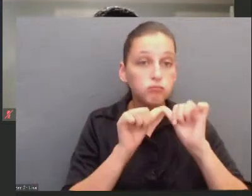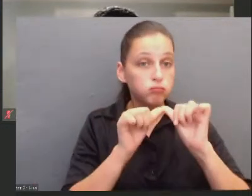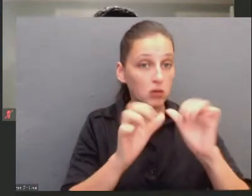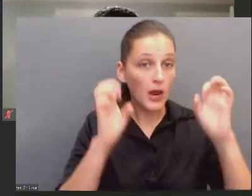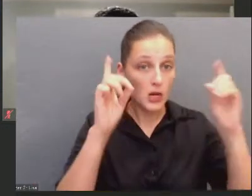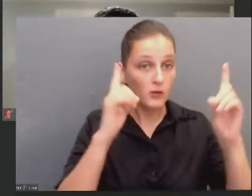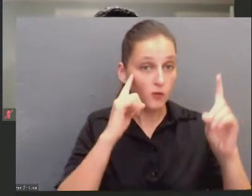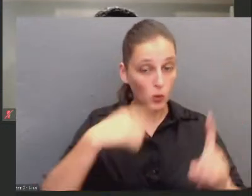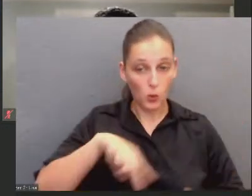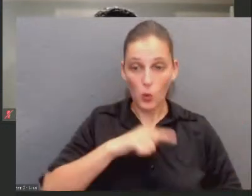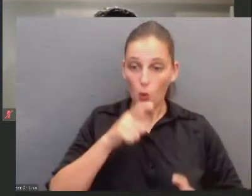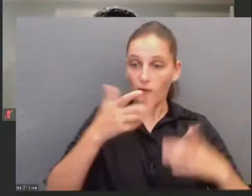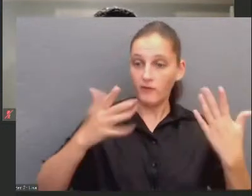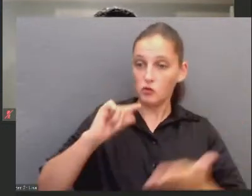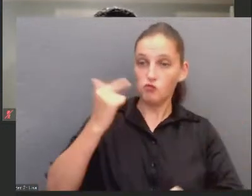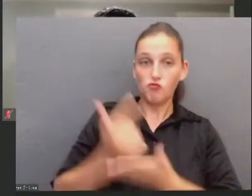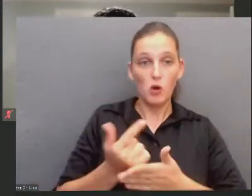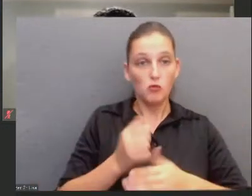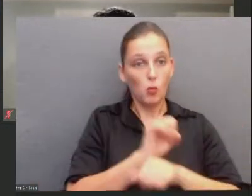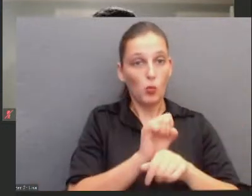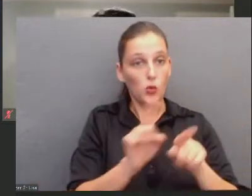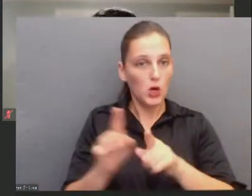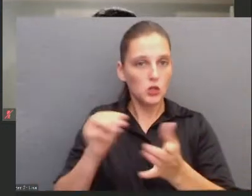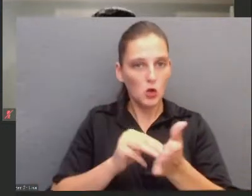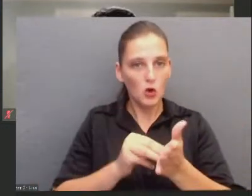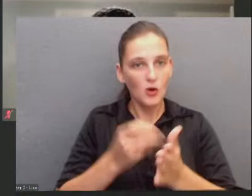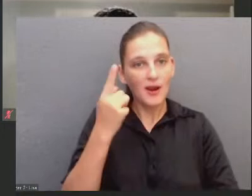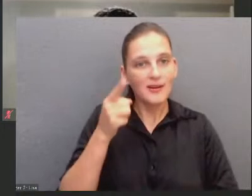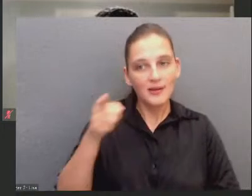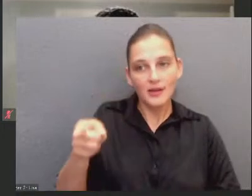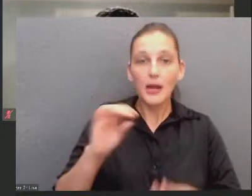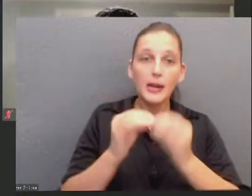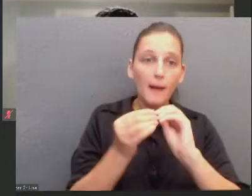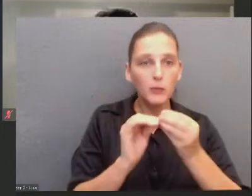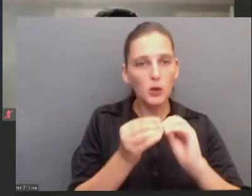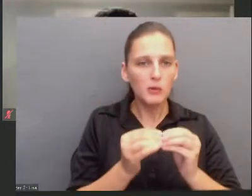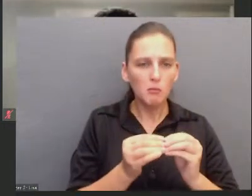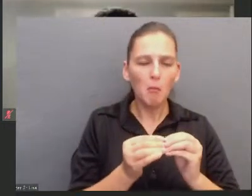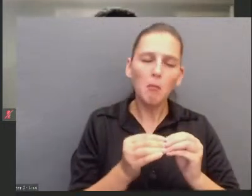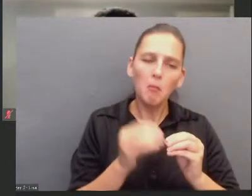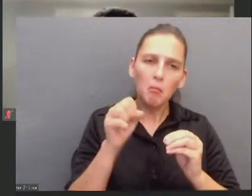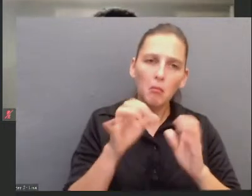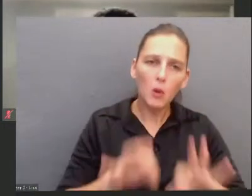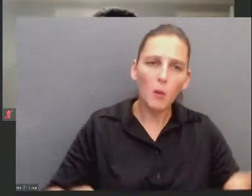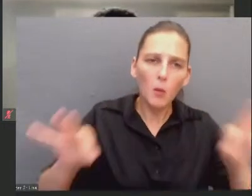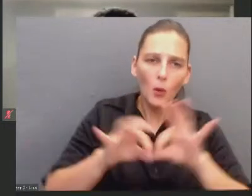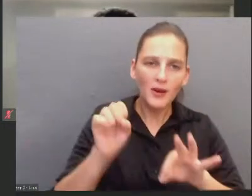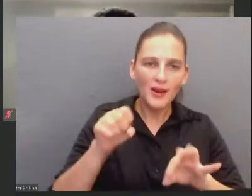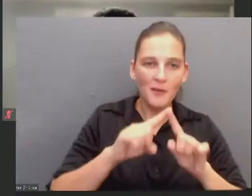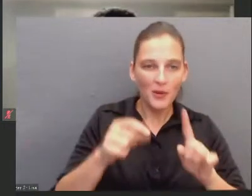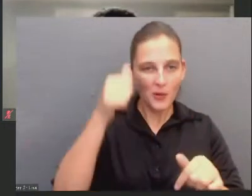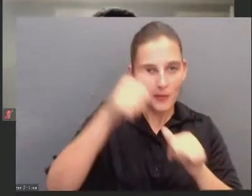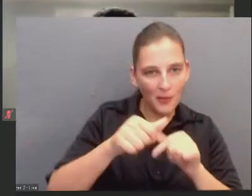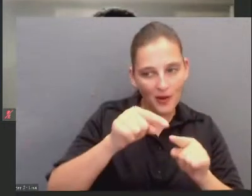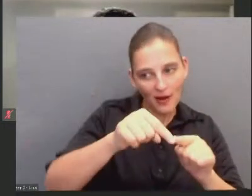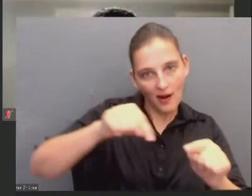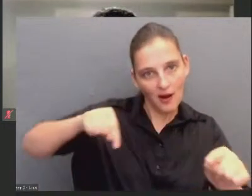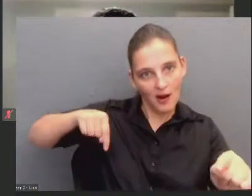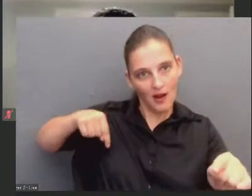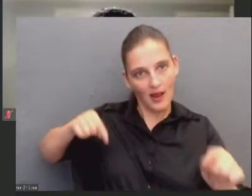wide spectrum because it's not just about numbers that we need. We do need the numbers, but that educational pipeline also needs to